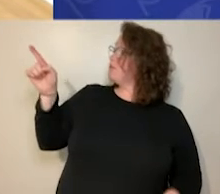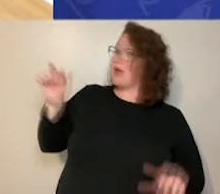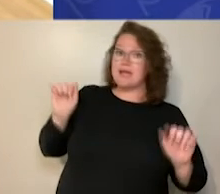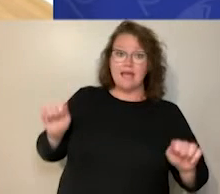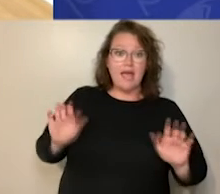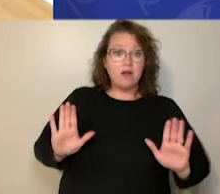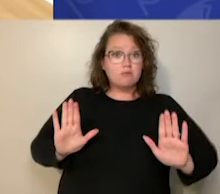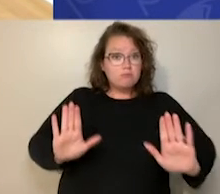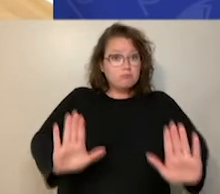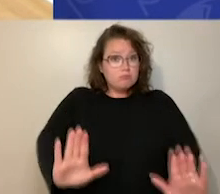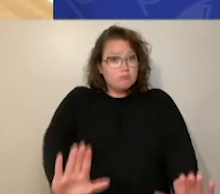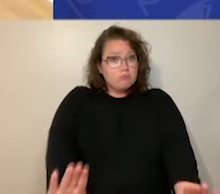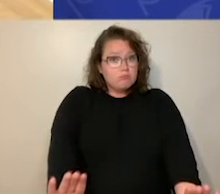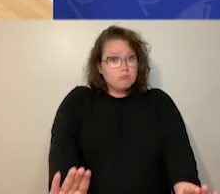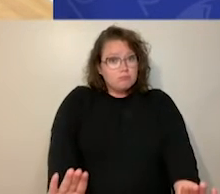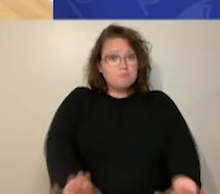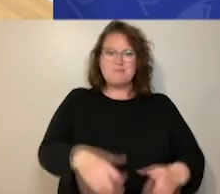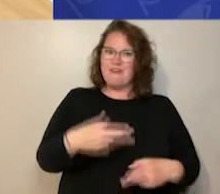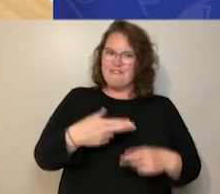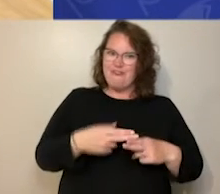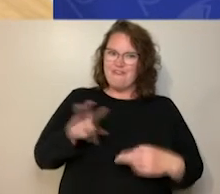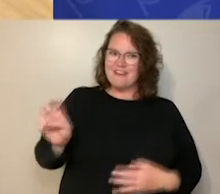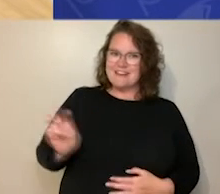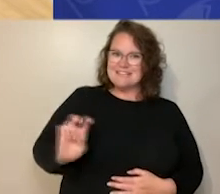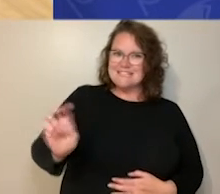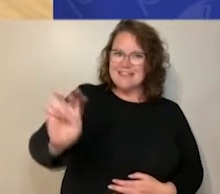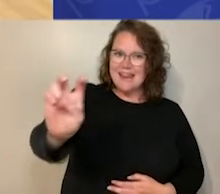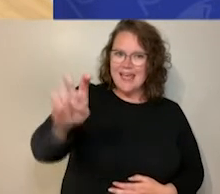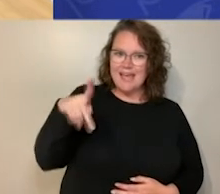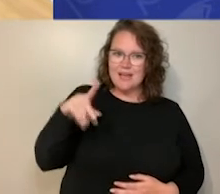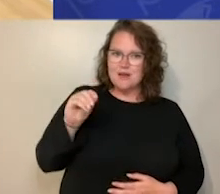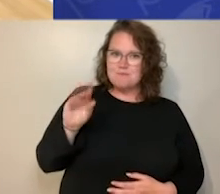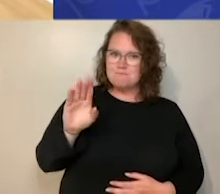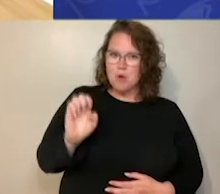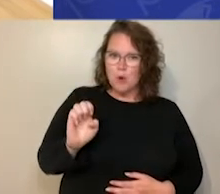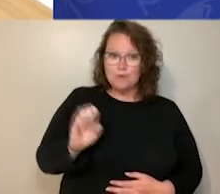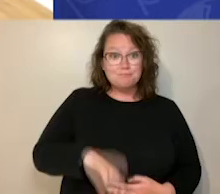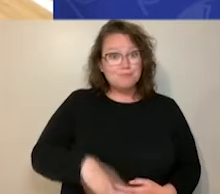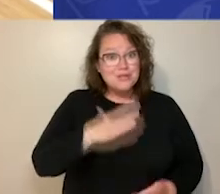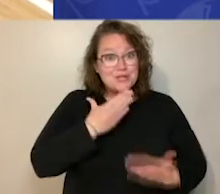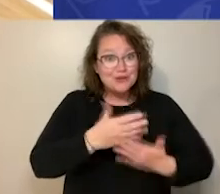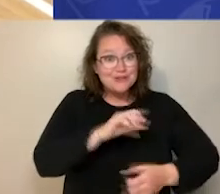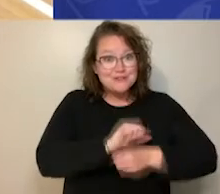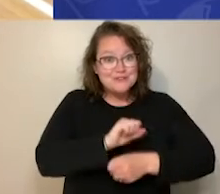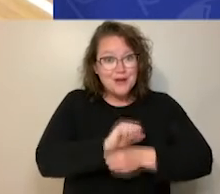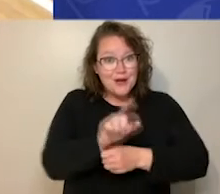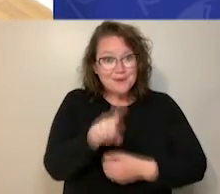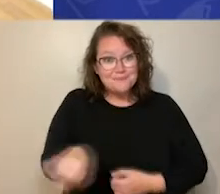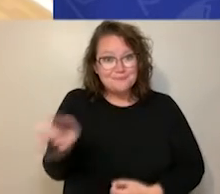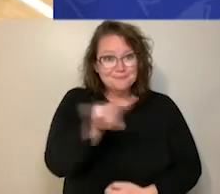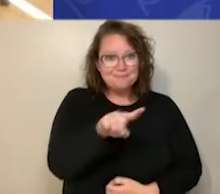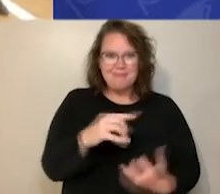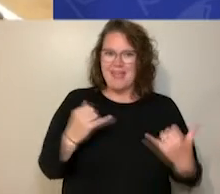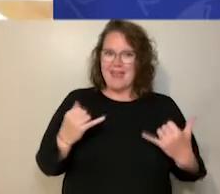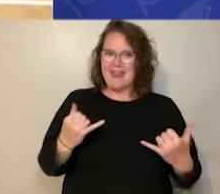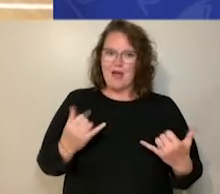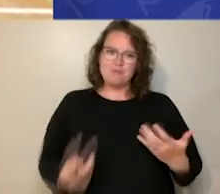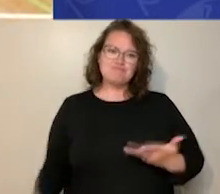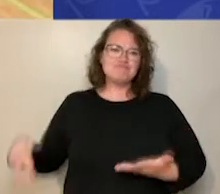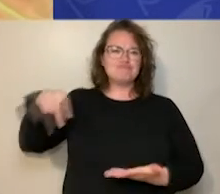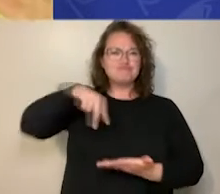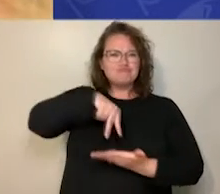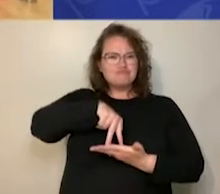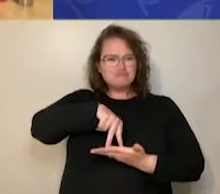This is the snake pose. Good job, boys and girls. From here, we're going to stand up.